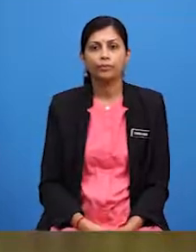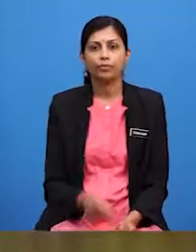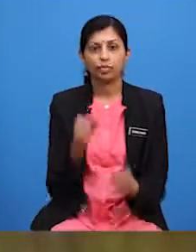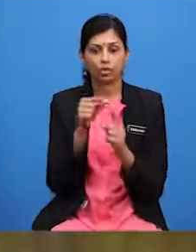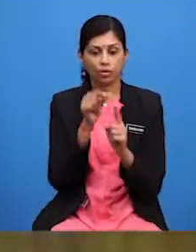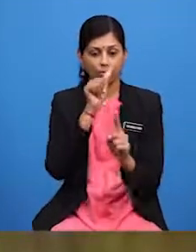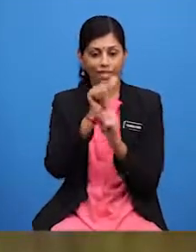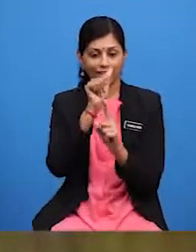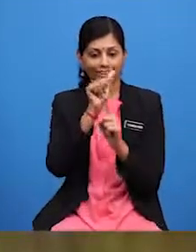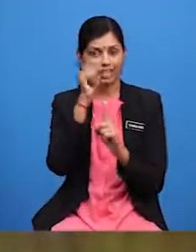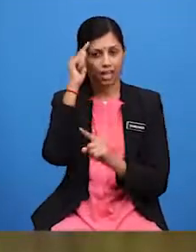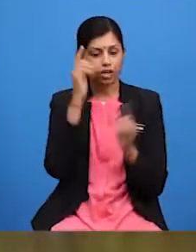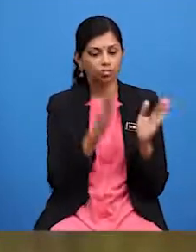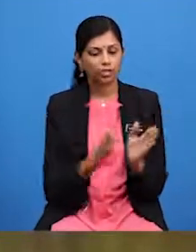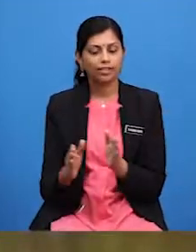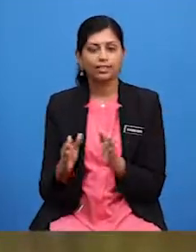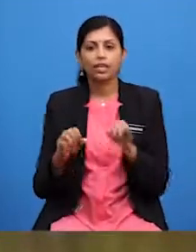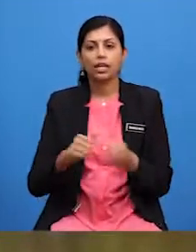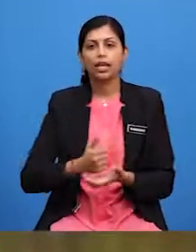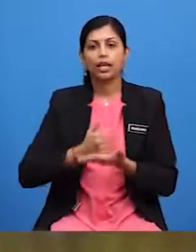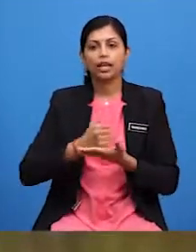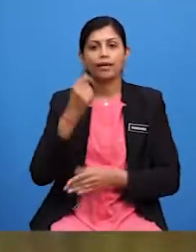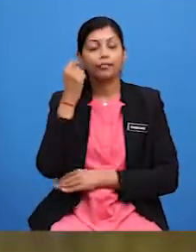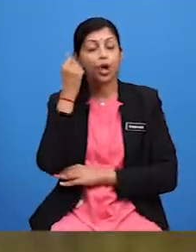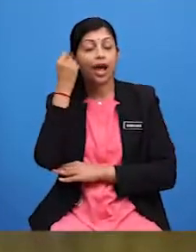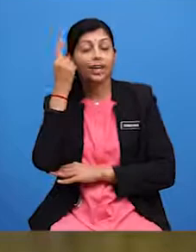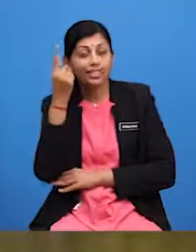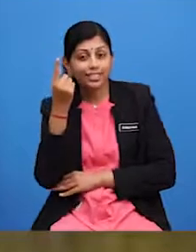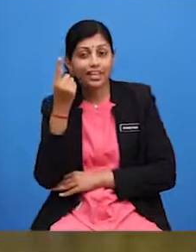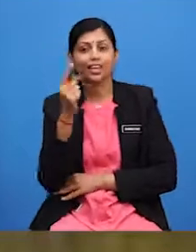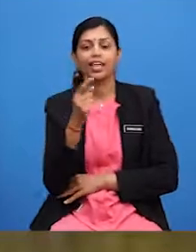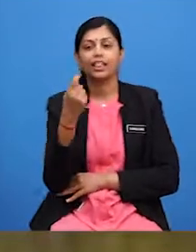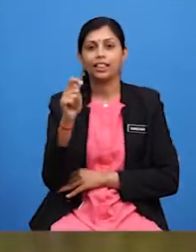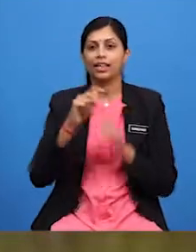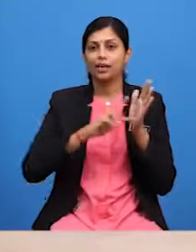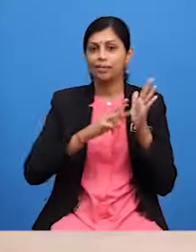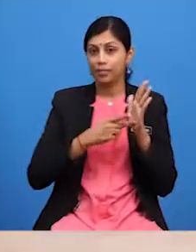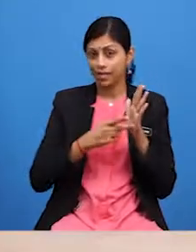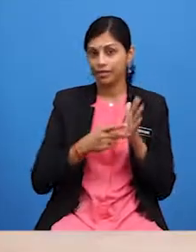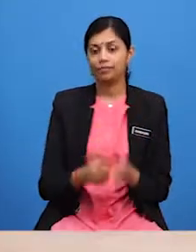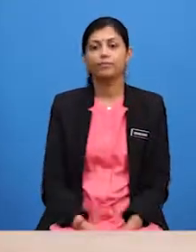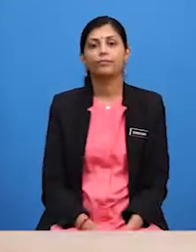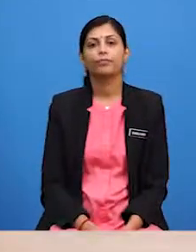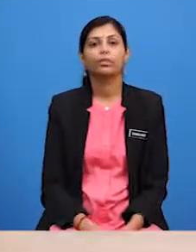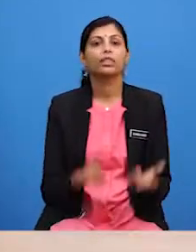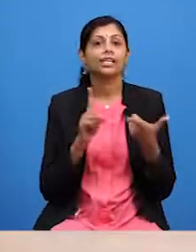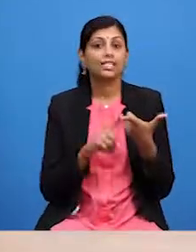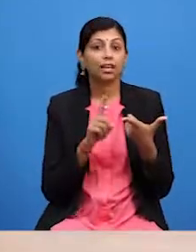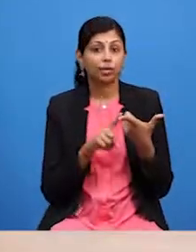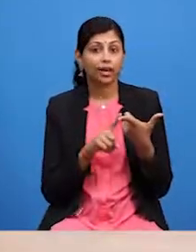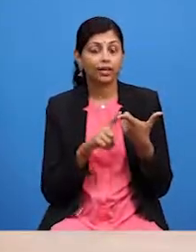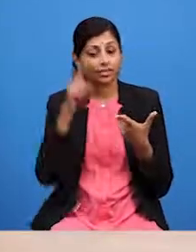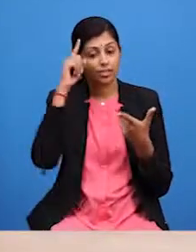strategy will help us to understand the text and the meaning better. The next